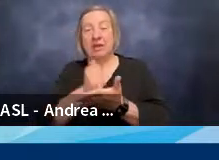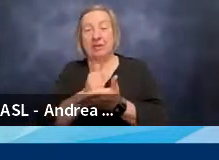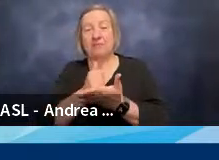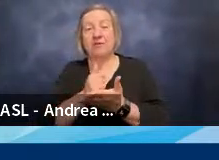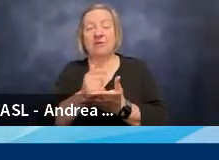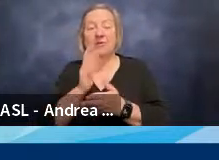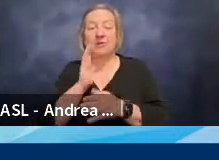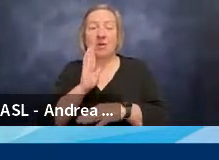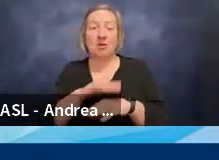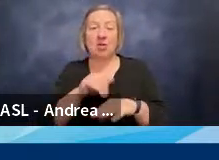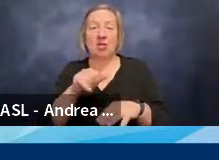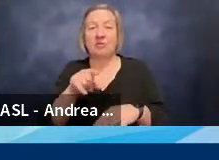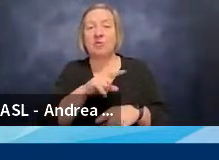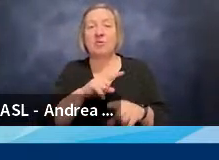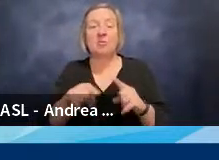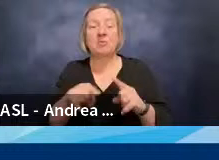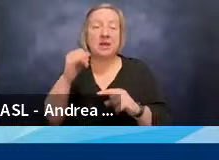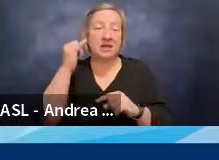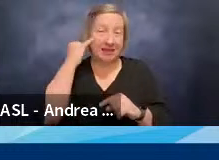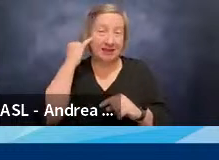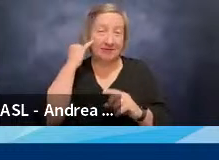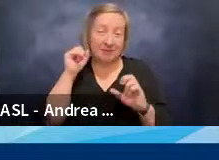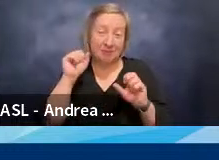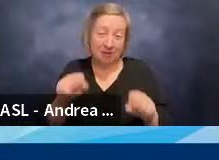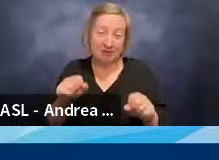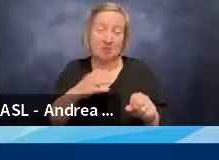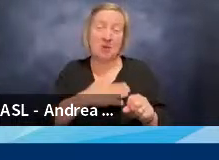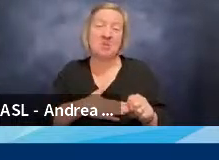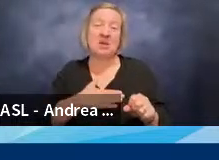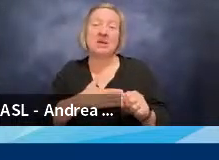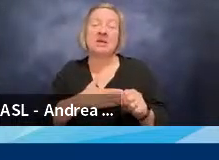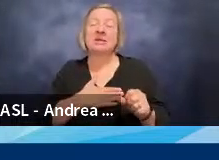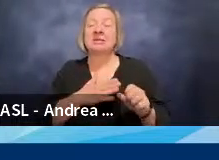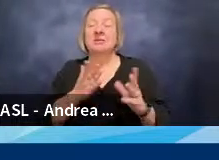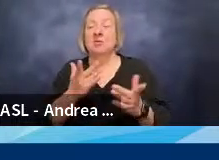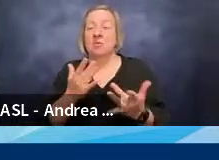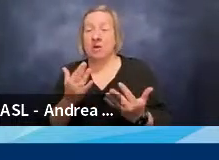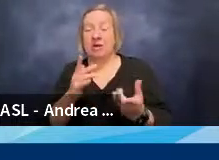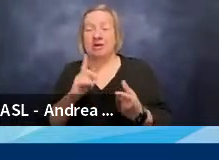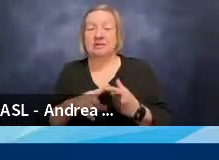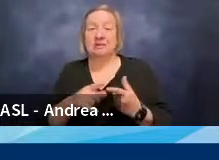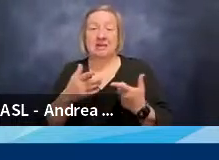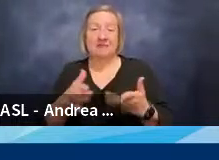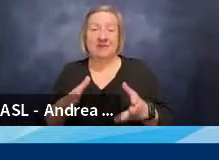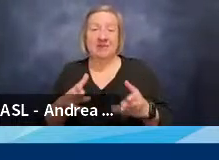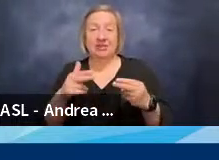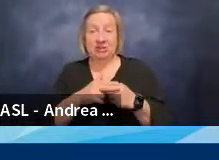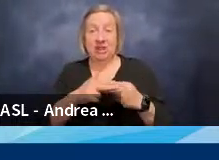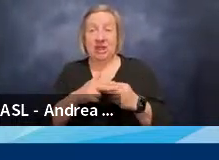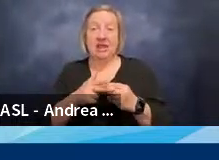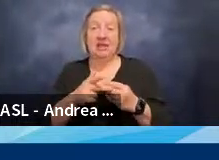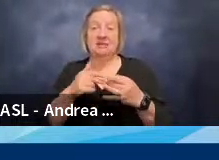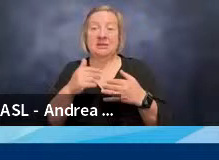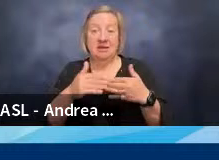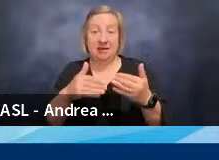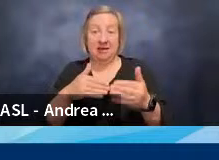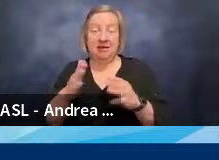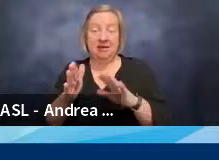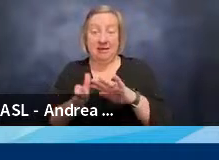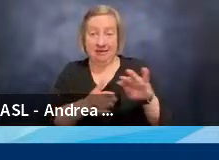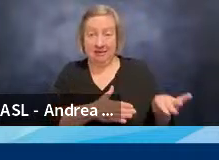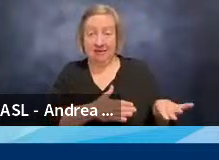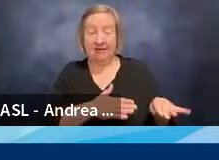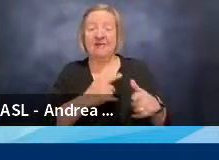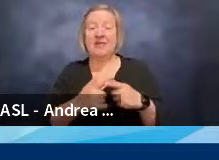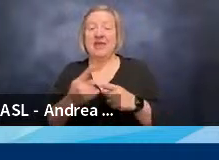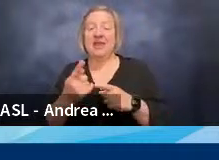you. But if at all possible, let's try to make it through the first set of slides, ask any clarifying questions. Then